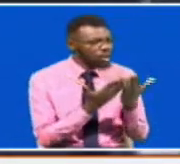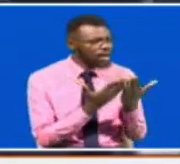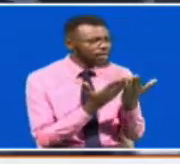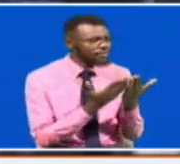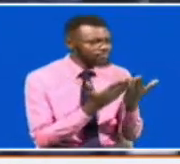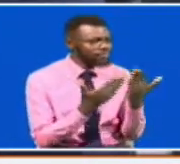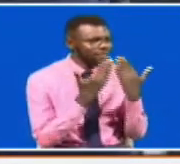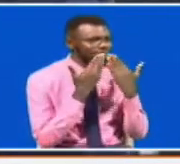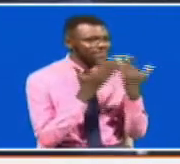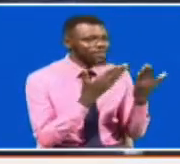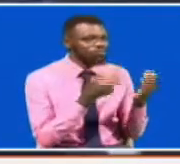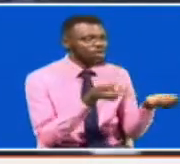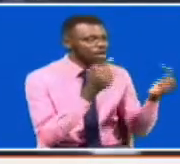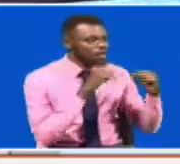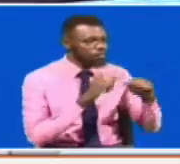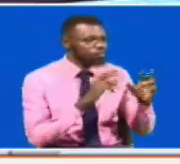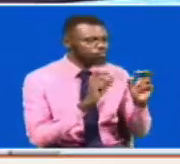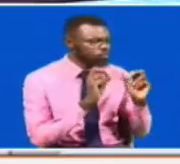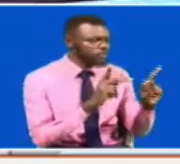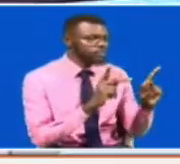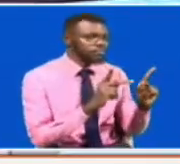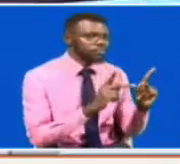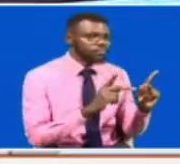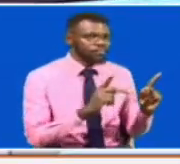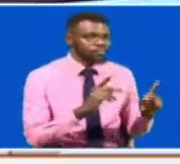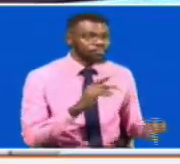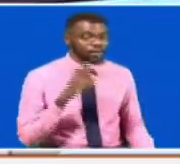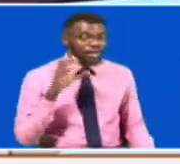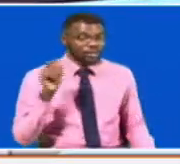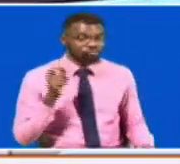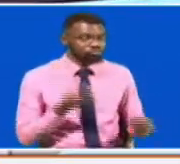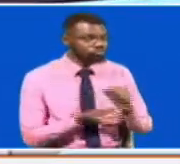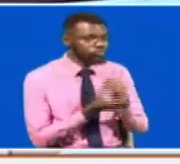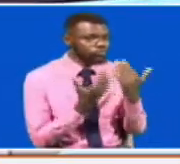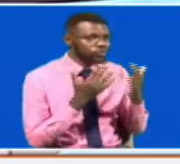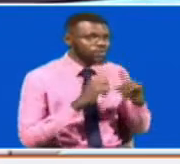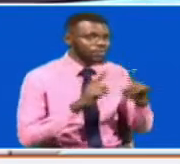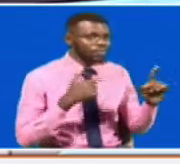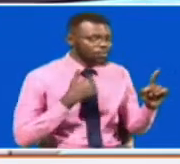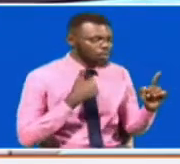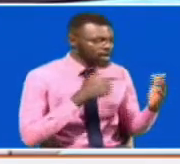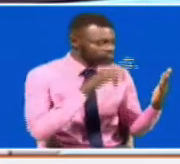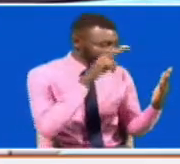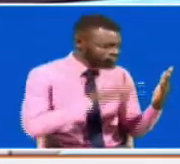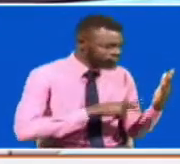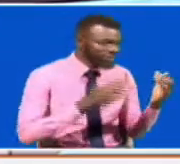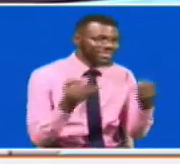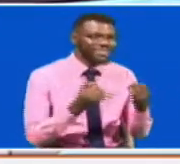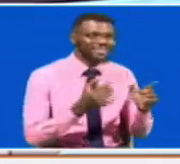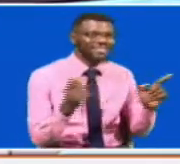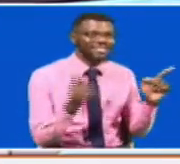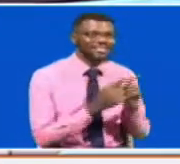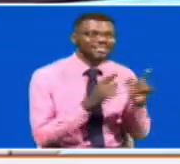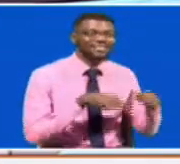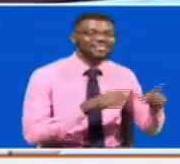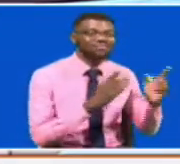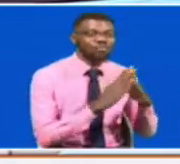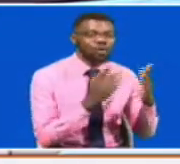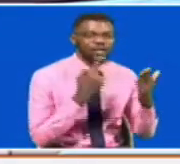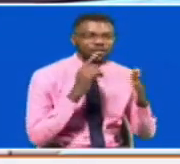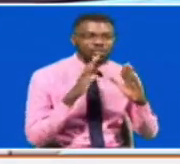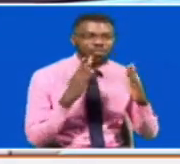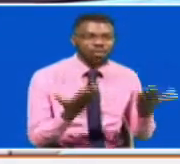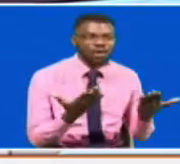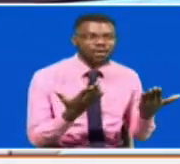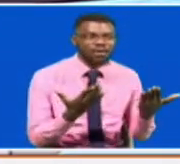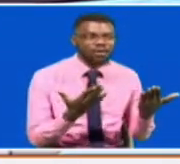indeed. Thank you for coming. Let me set the stage. Chris Thairu has done it. But I want to do this by reading the introduction just briefly. This is what you say in the book. This is a true